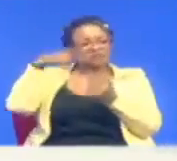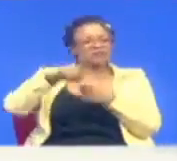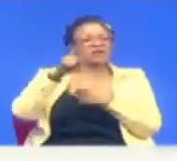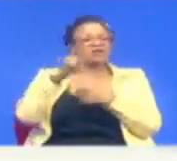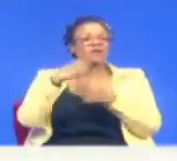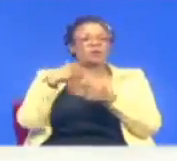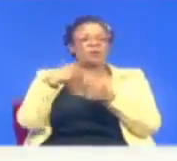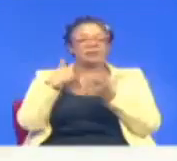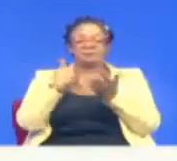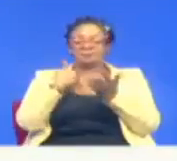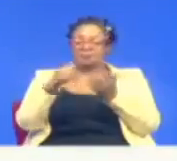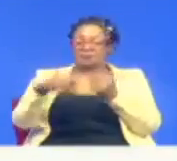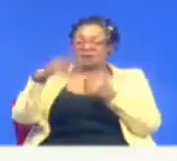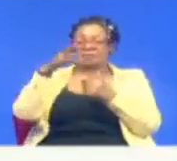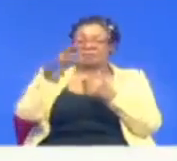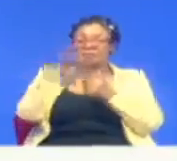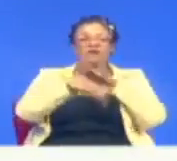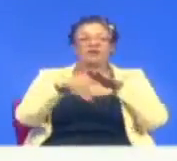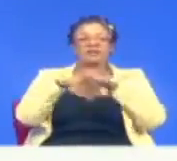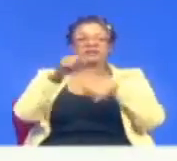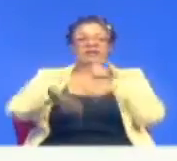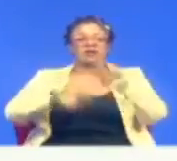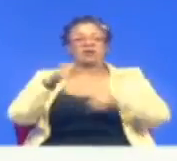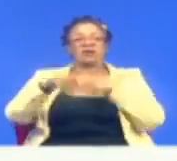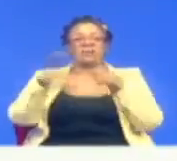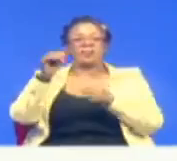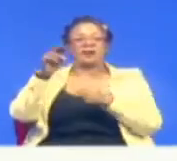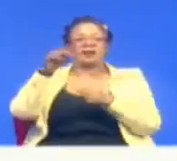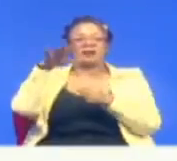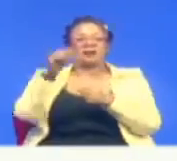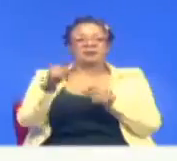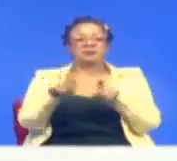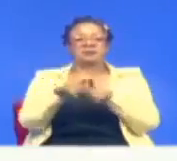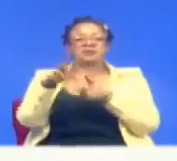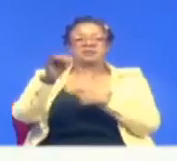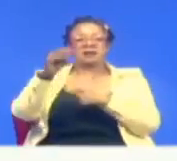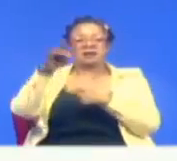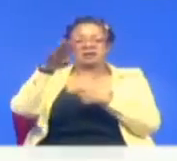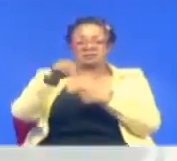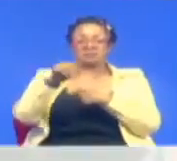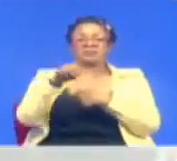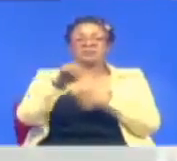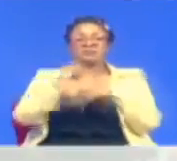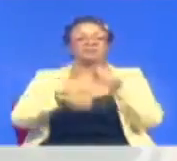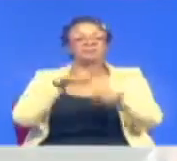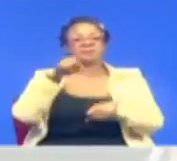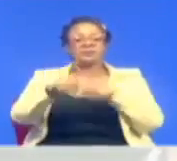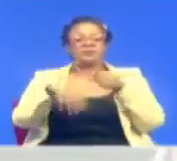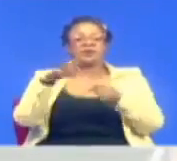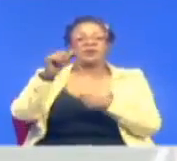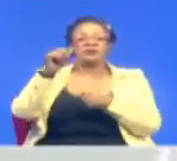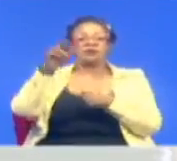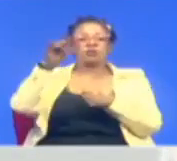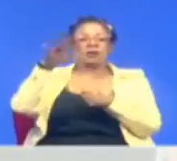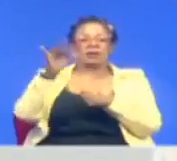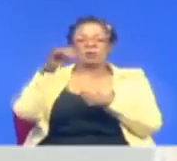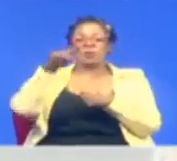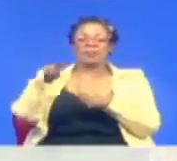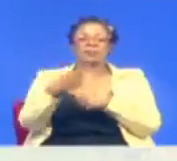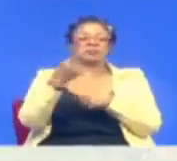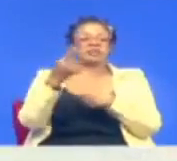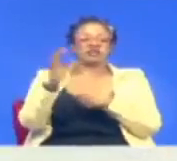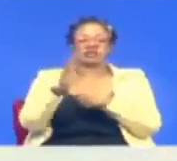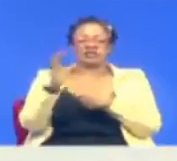be flanked by high-profile cyclists Jeffrey Langat and Salim Kipkemboi in the ride dubbed Sule 1000